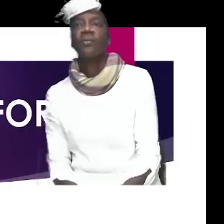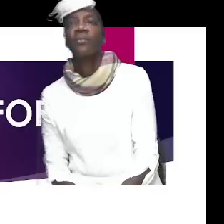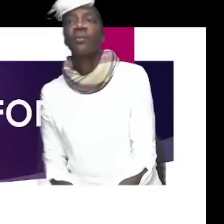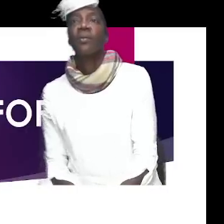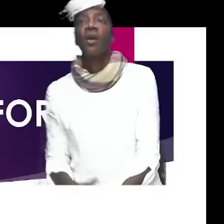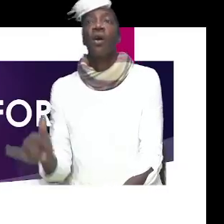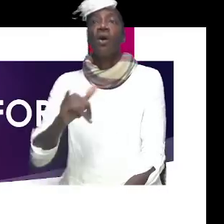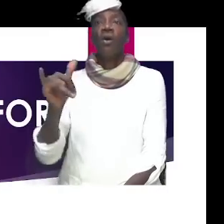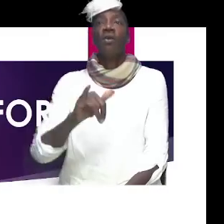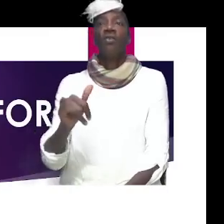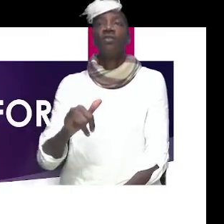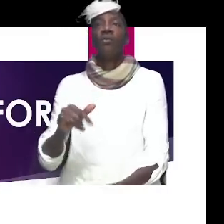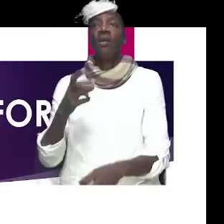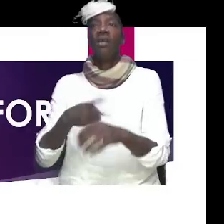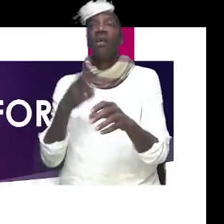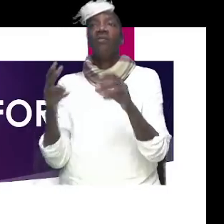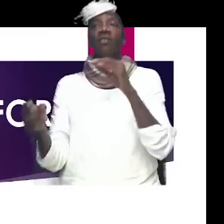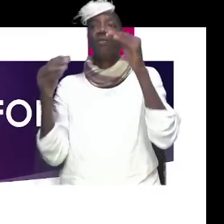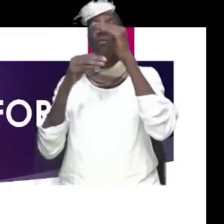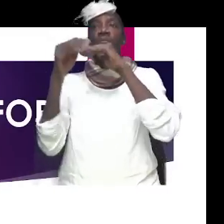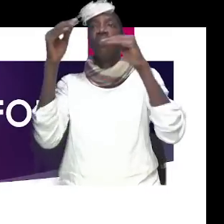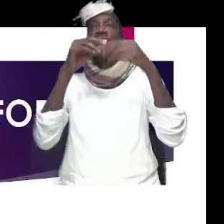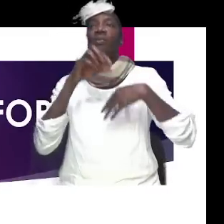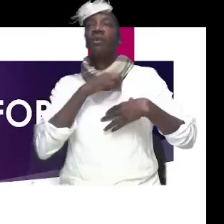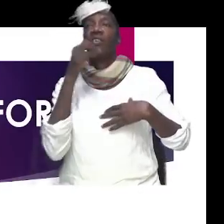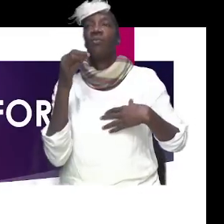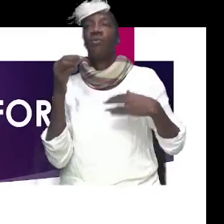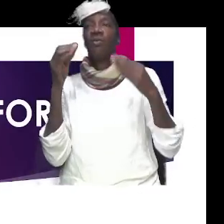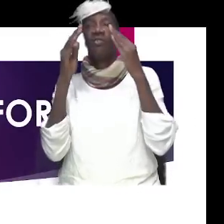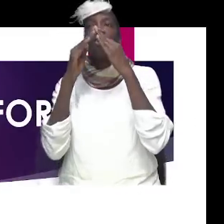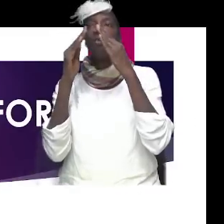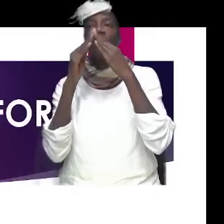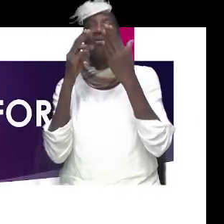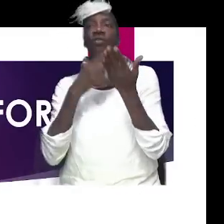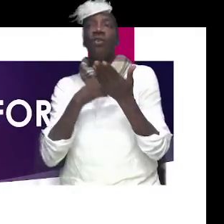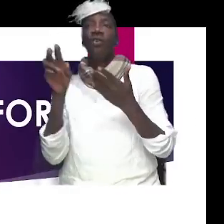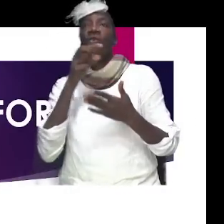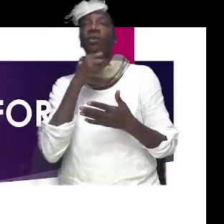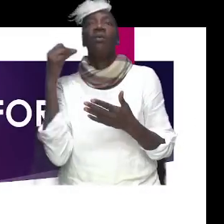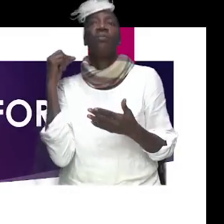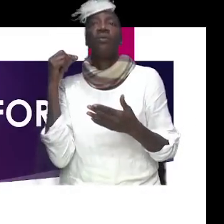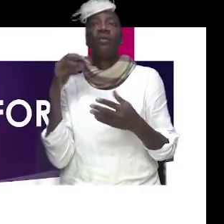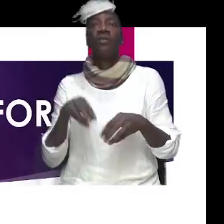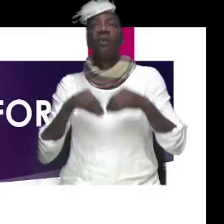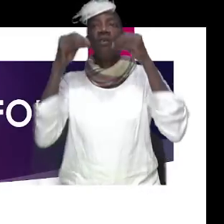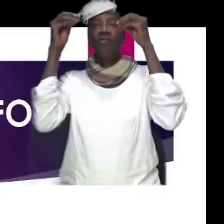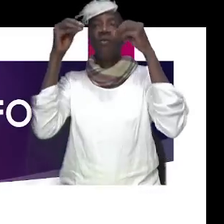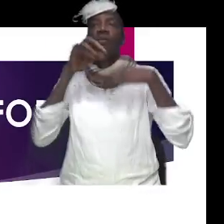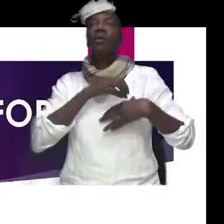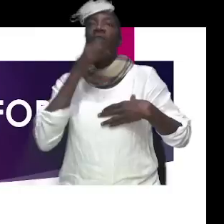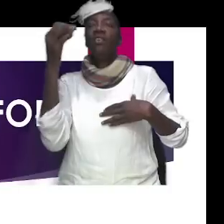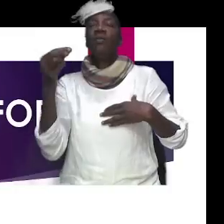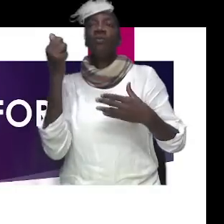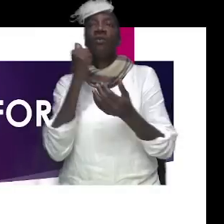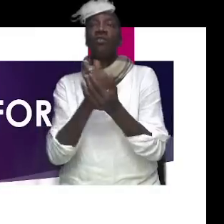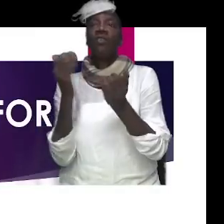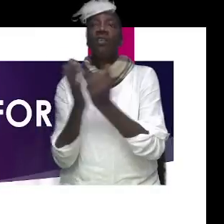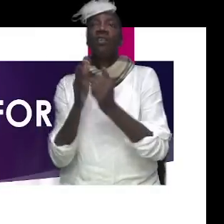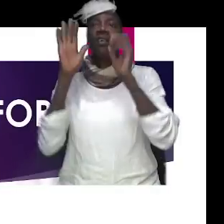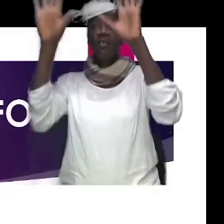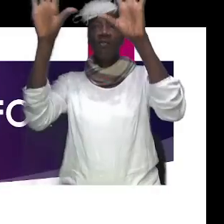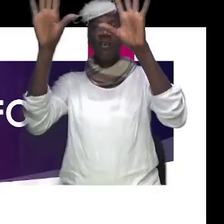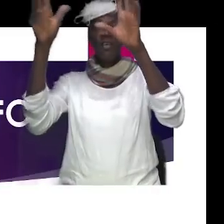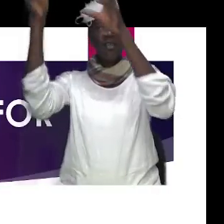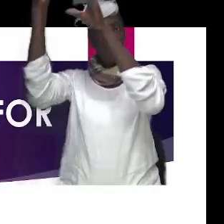lively stones, are built upon a spiritual house, a holy priesthood, to offer up spiritual sacrifices acceptable